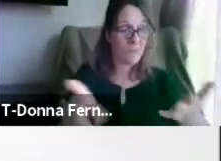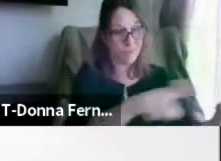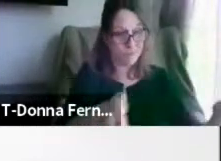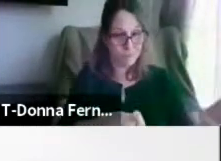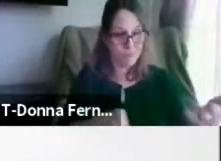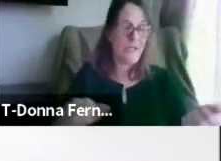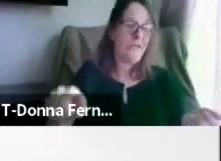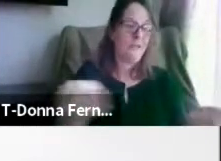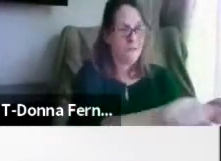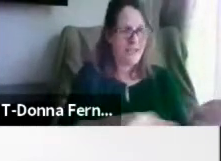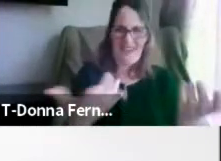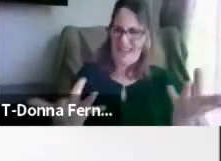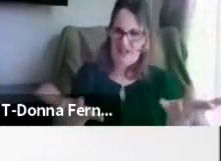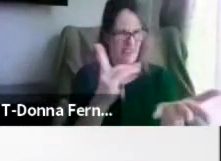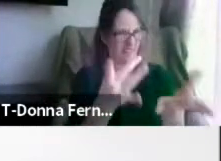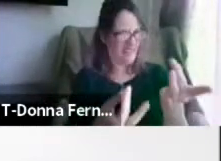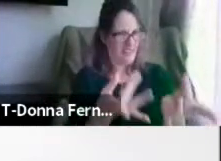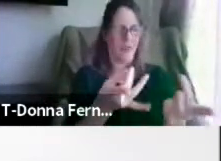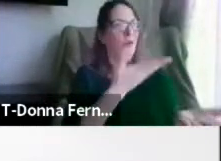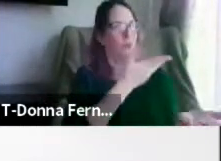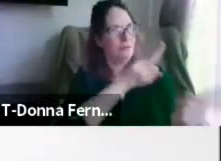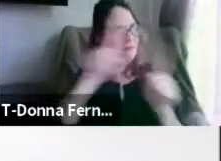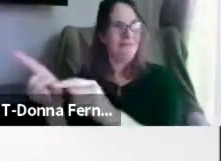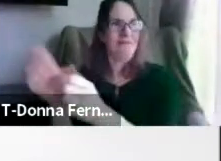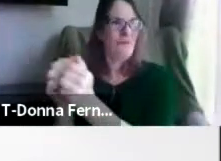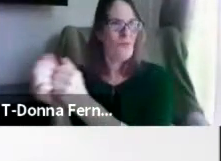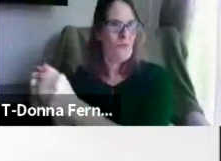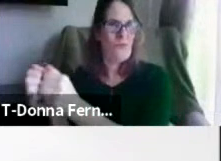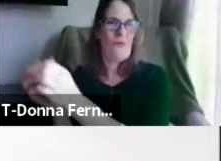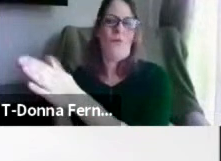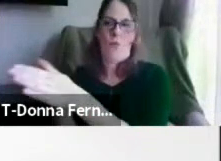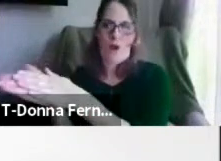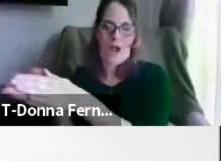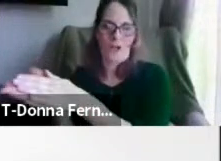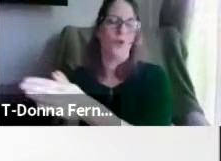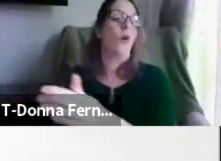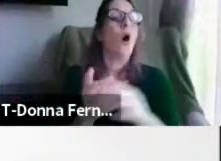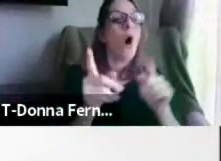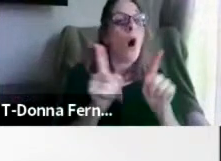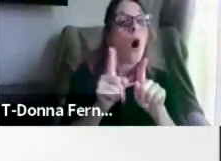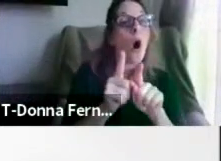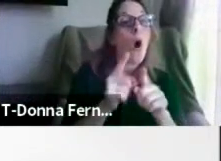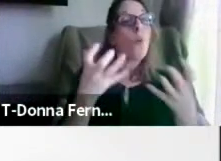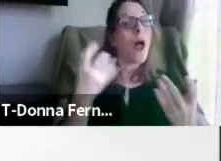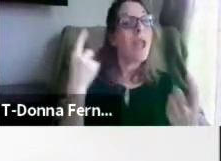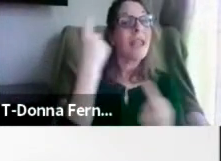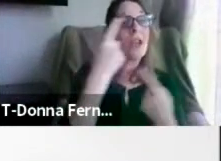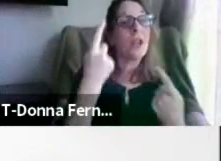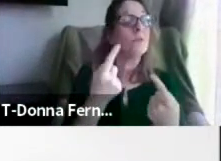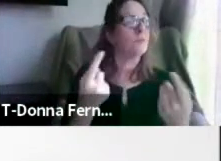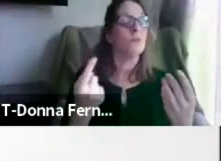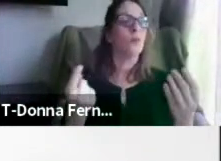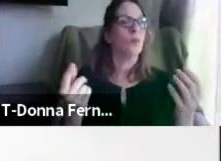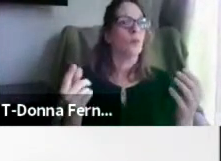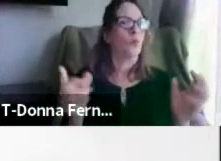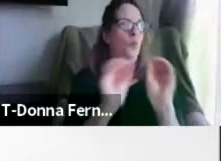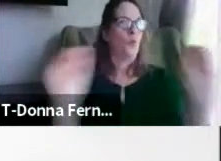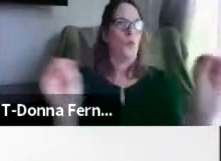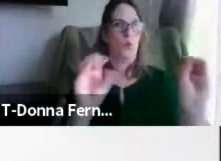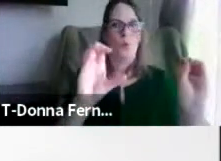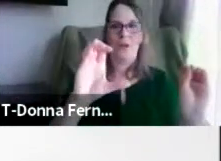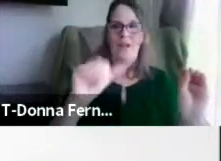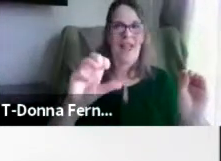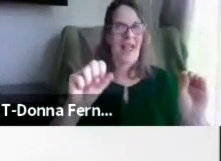have that sanitizer on your hands, it's a good time to wash that off. You may also want to consider going cashless or